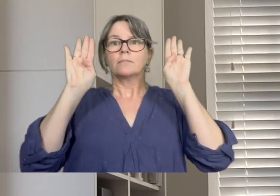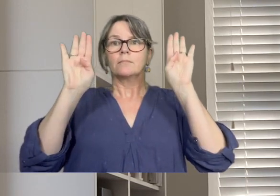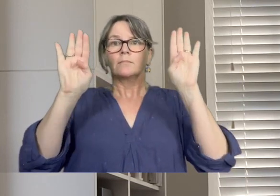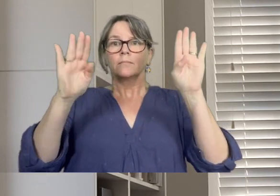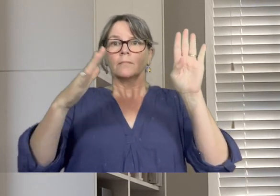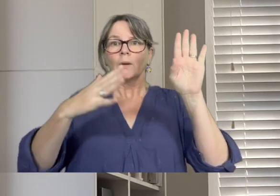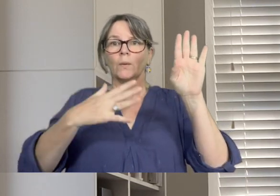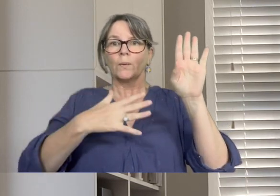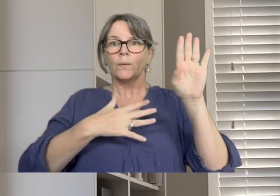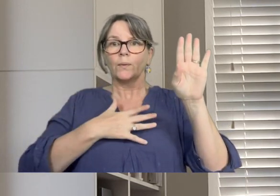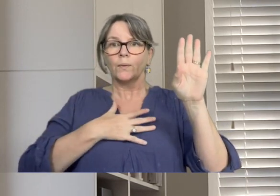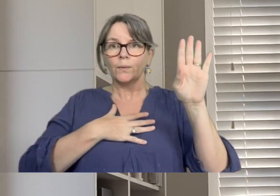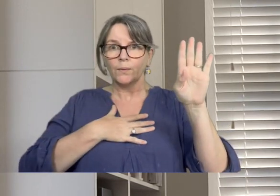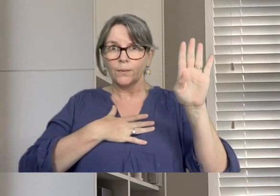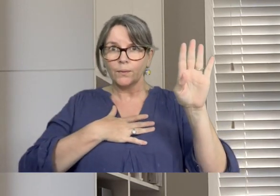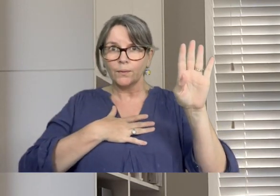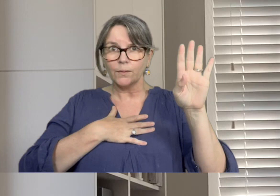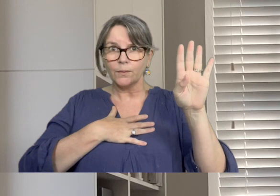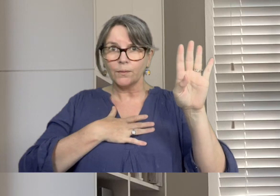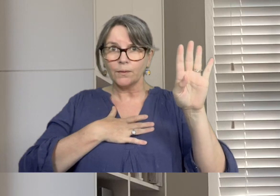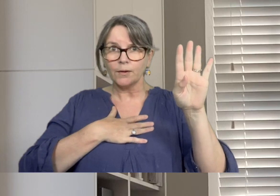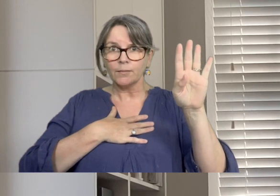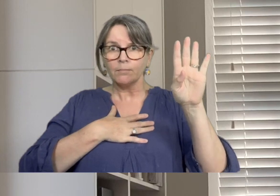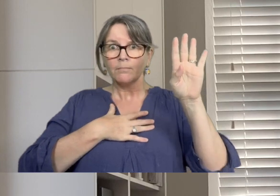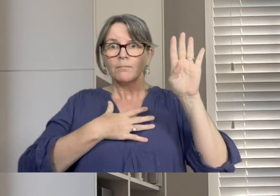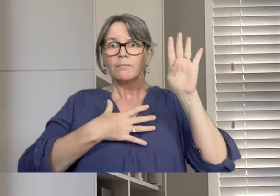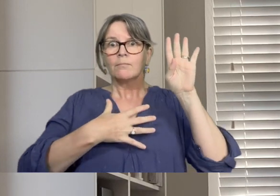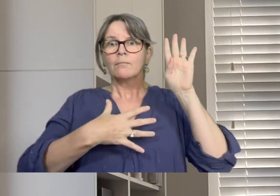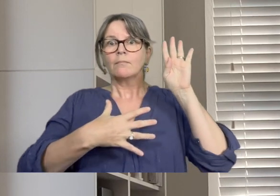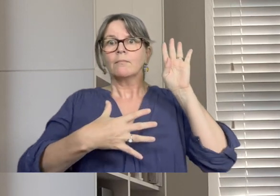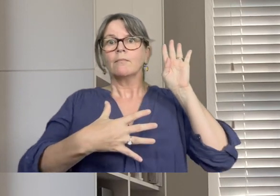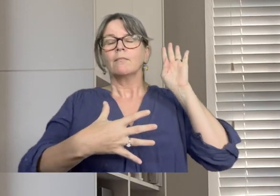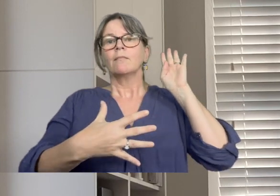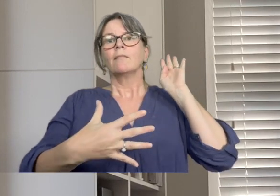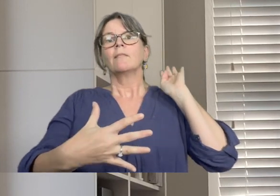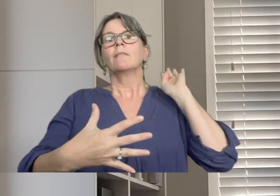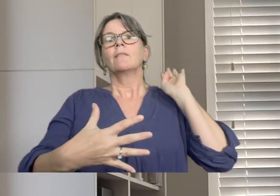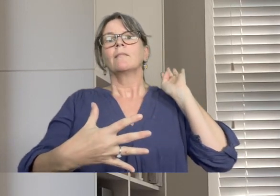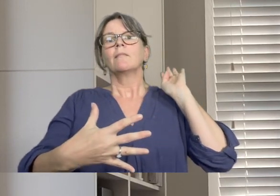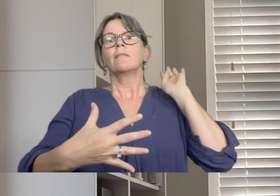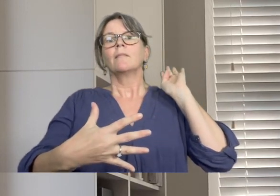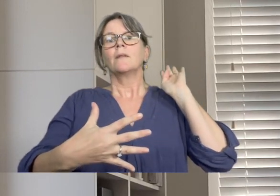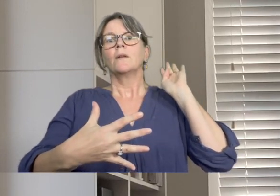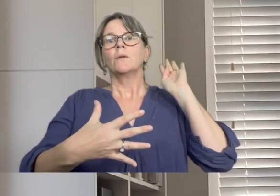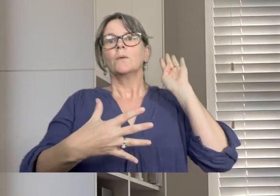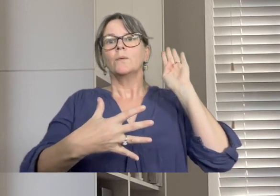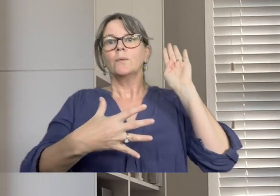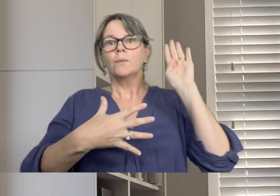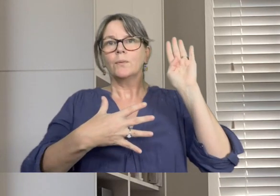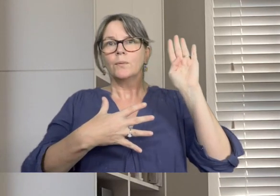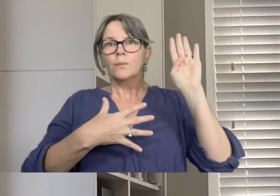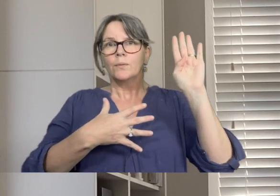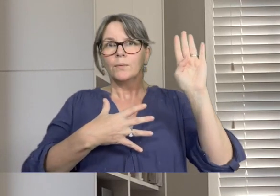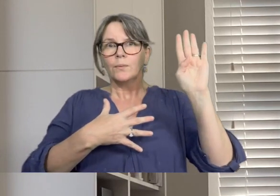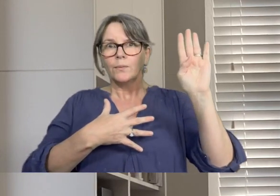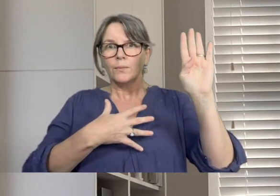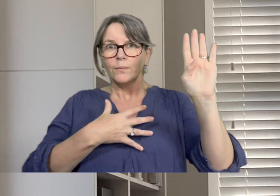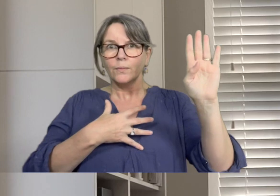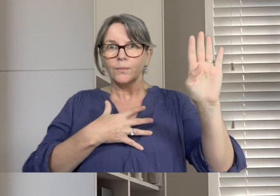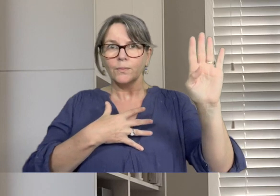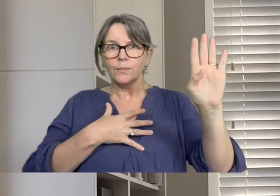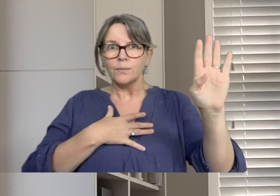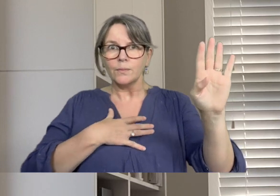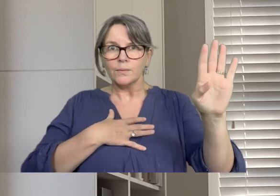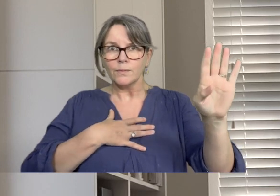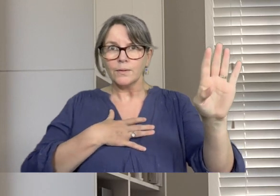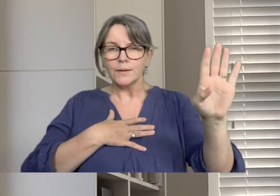And as we breathe out, we fold forwards. A couple more. Breath in. As you can see, I'm not going all the way to the floor. If I was to take my arms all the way to the